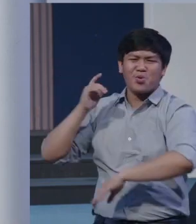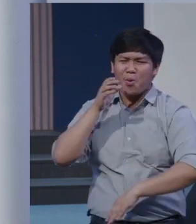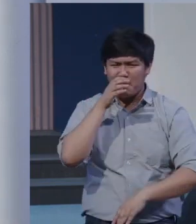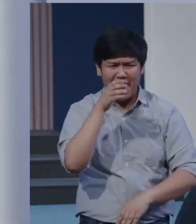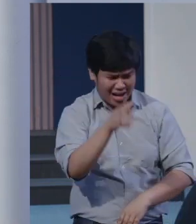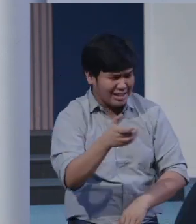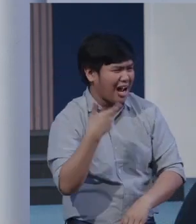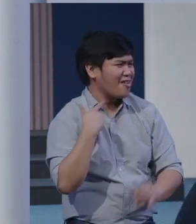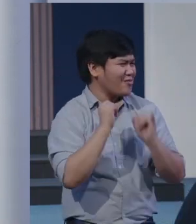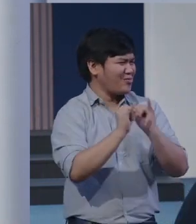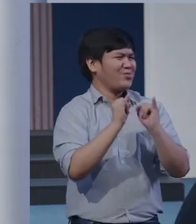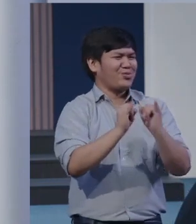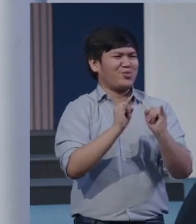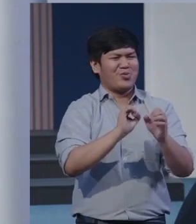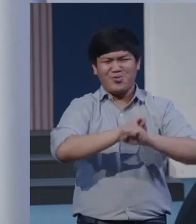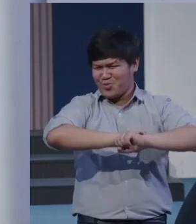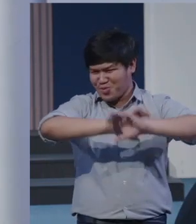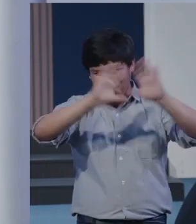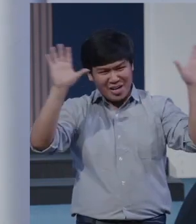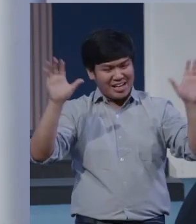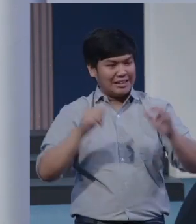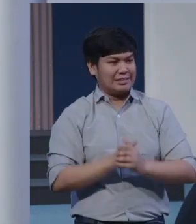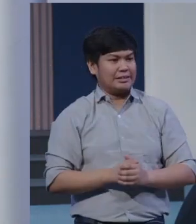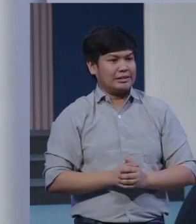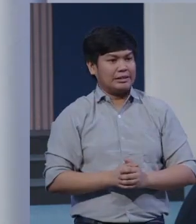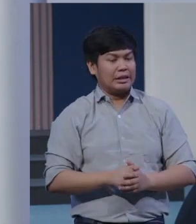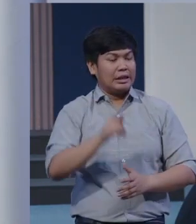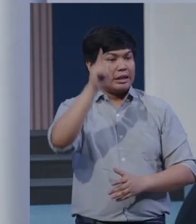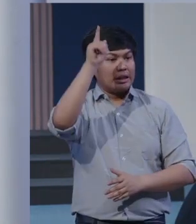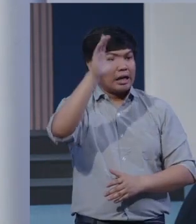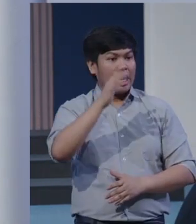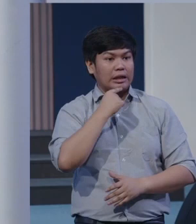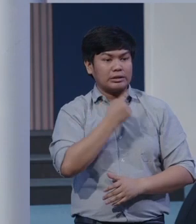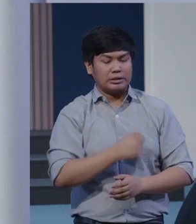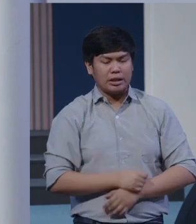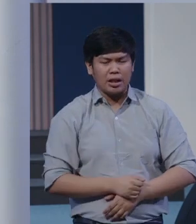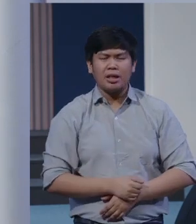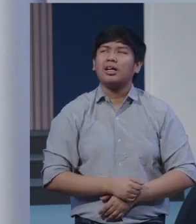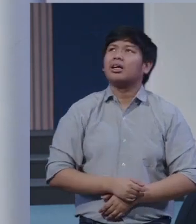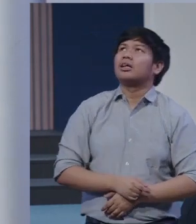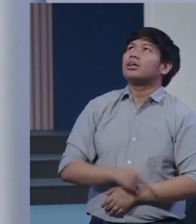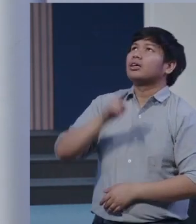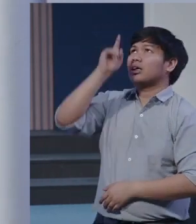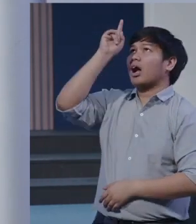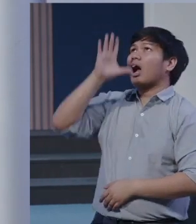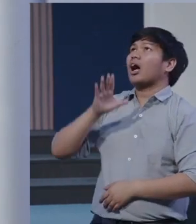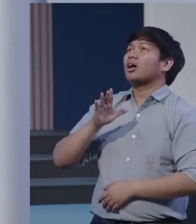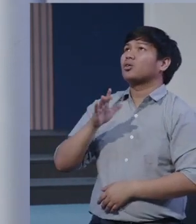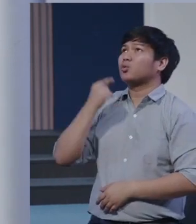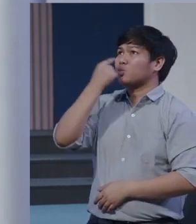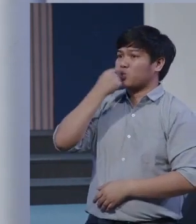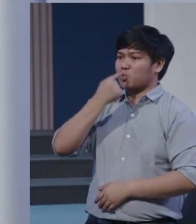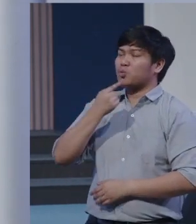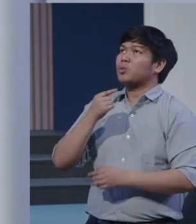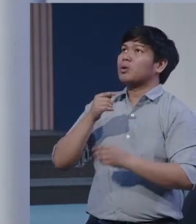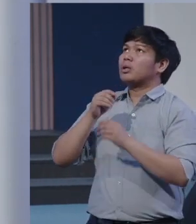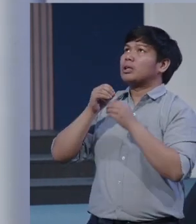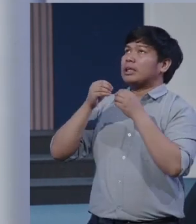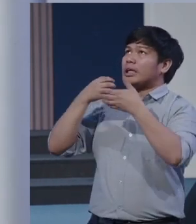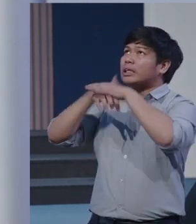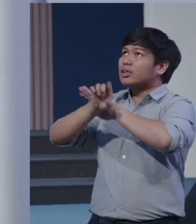ver 1 to3 Oh Lord who shall sojourn in your tent who shall Dwell on your Holy